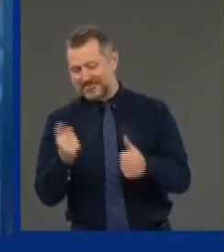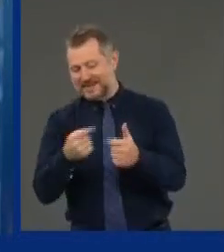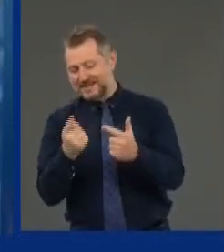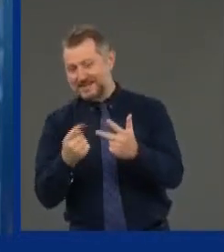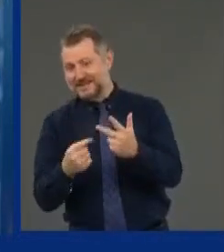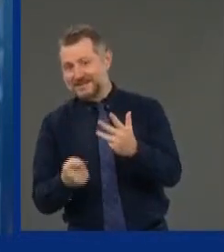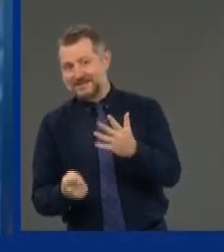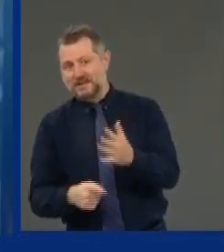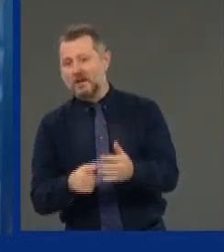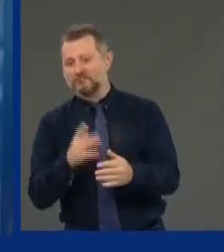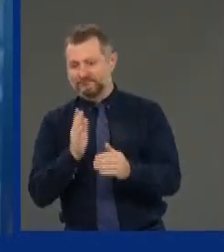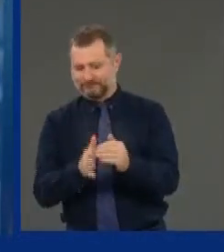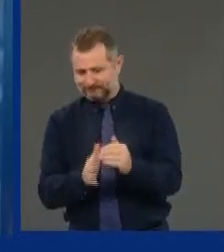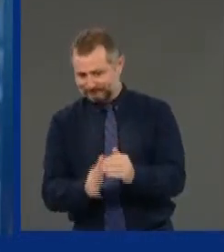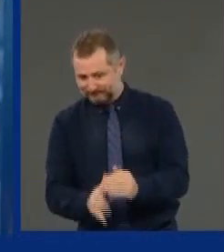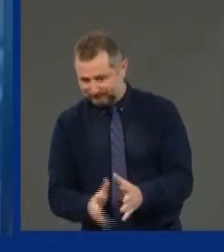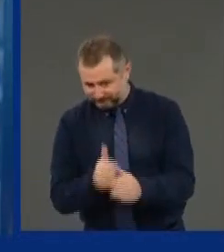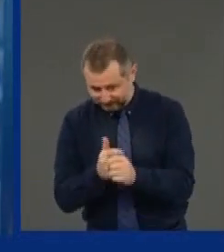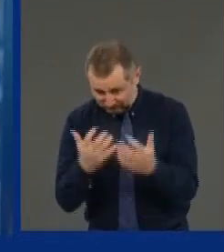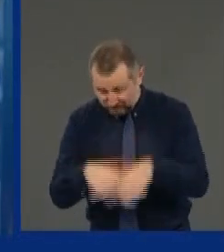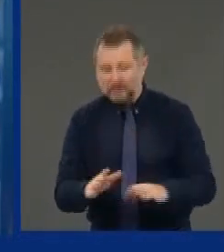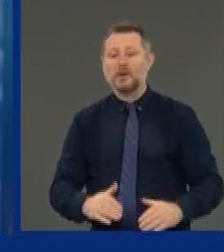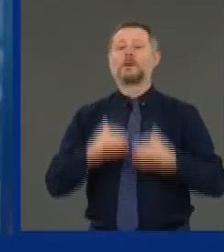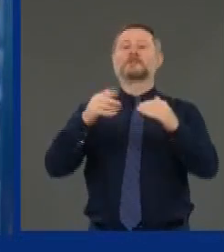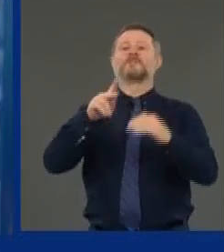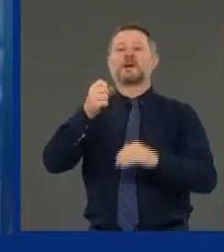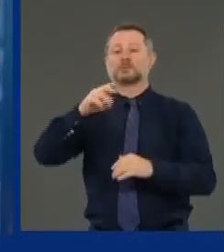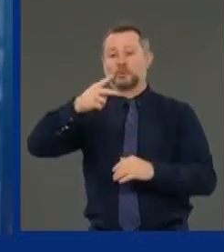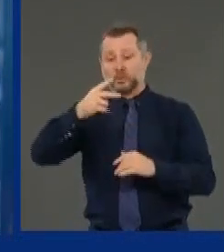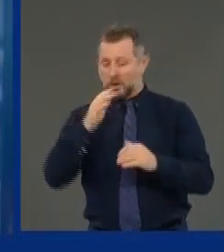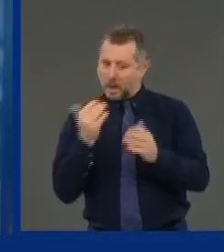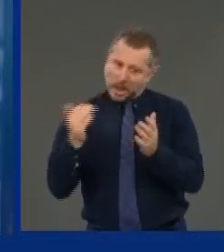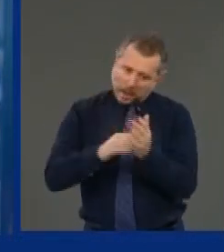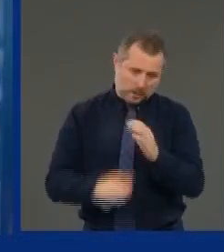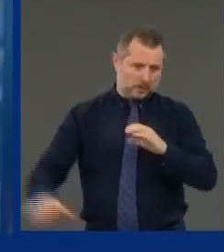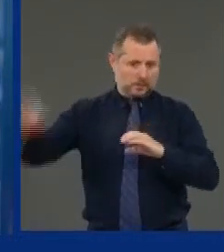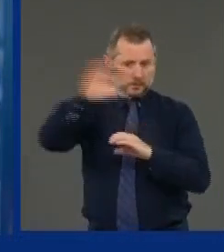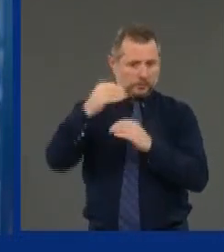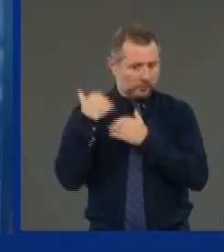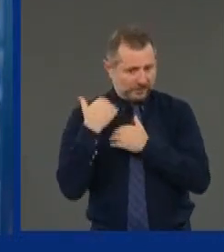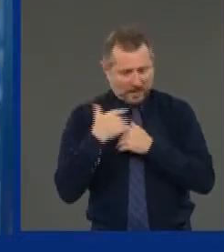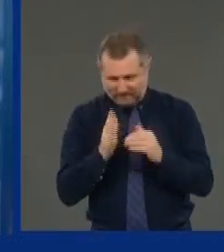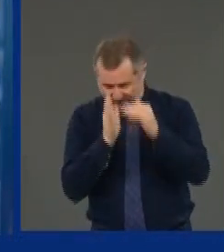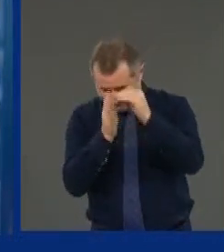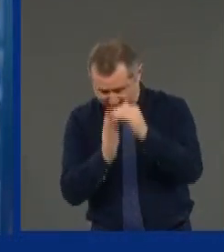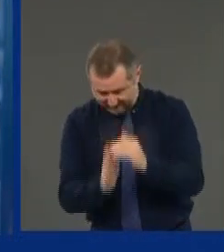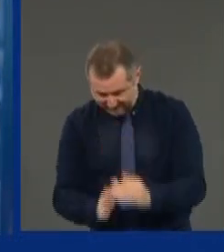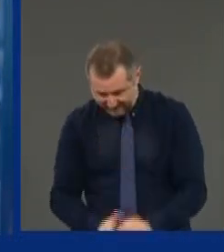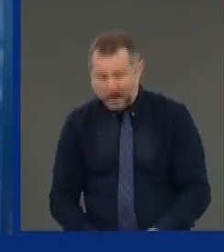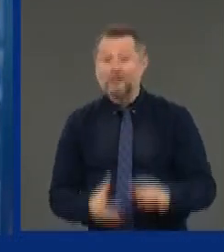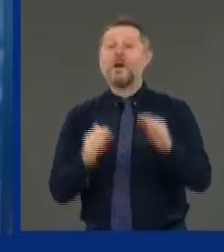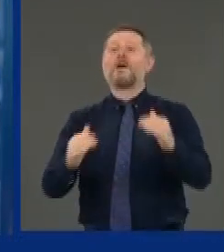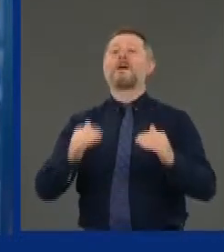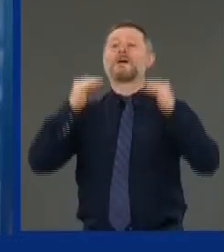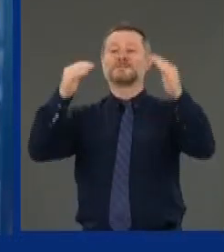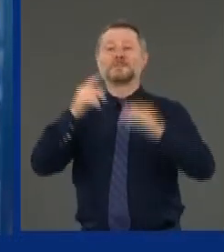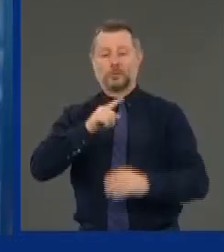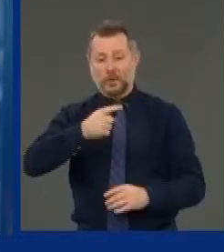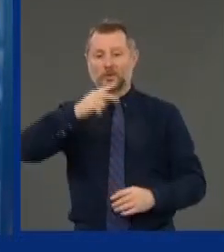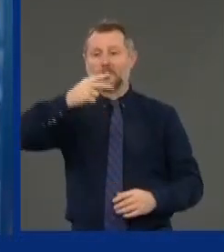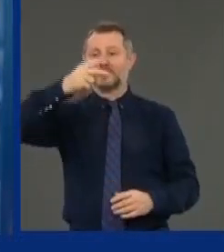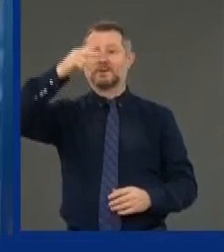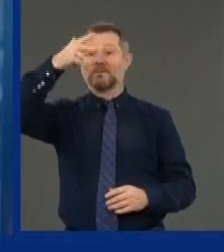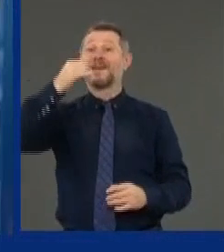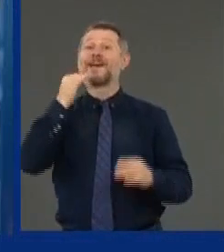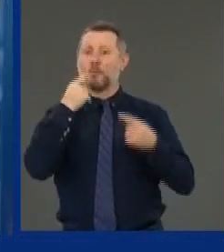if the employees are ready, and if the local governments are ready. Today I'm going to be signing legislation to protect the